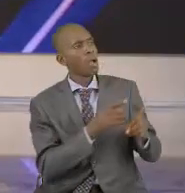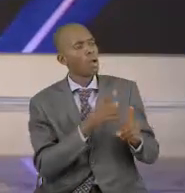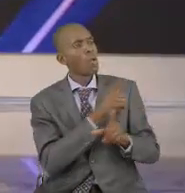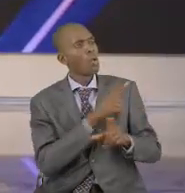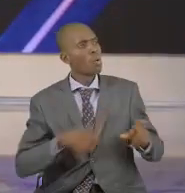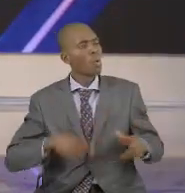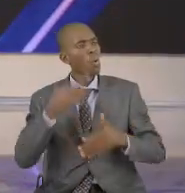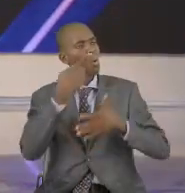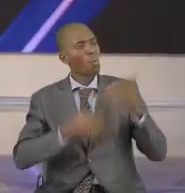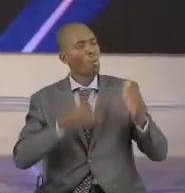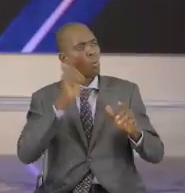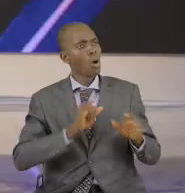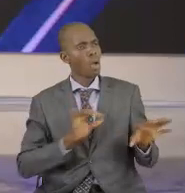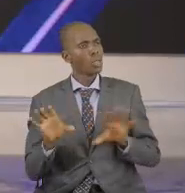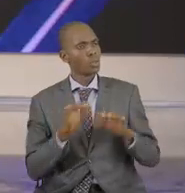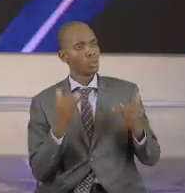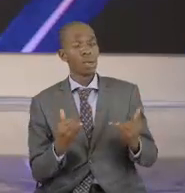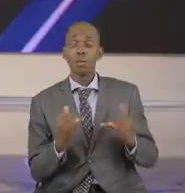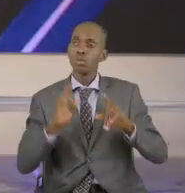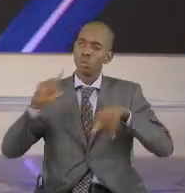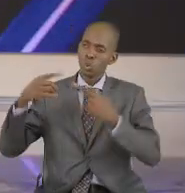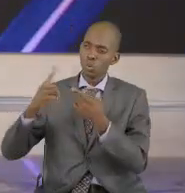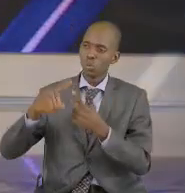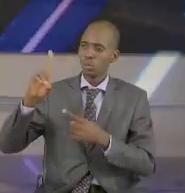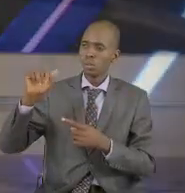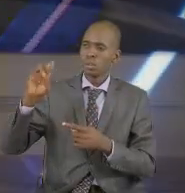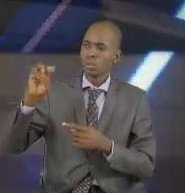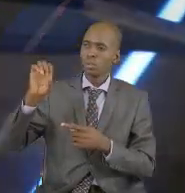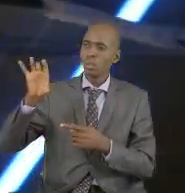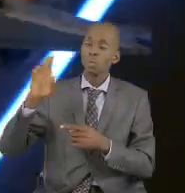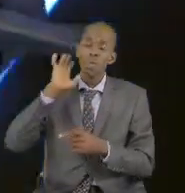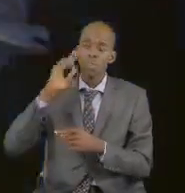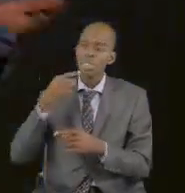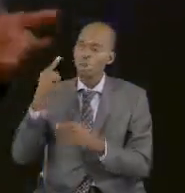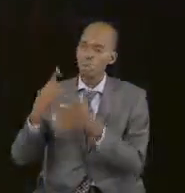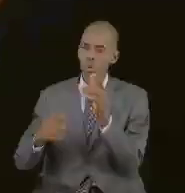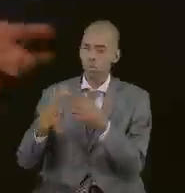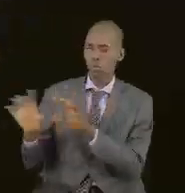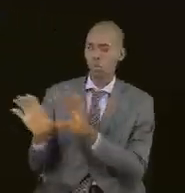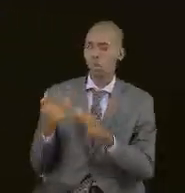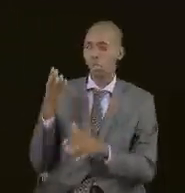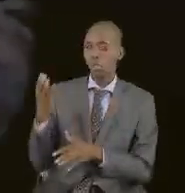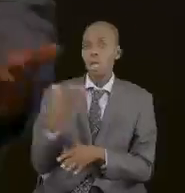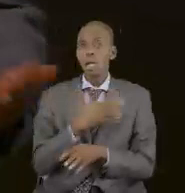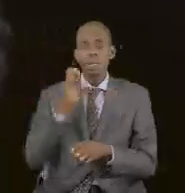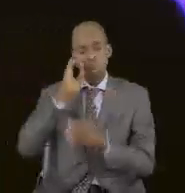I do now? Go to Damascus. It shall be told thee what thou shalt do. And he was there 3 days